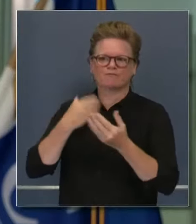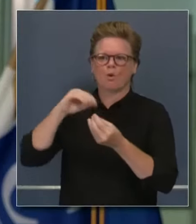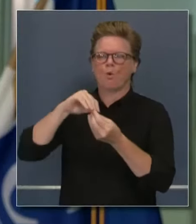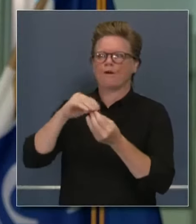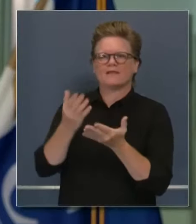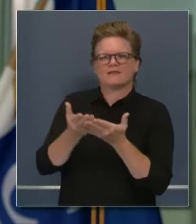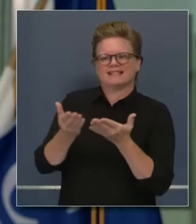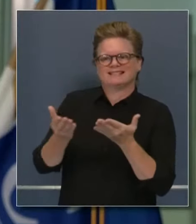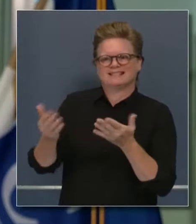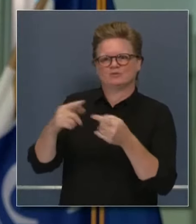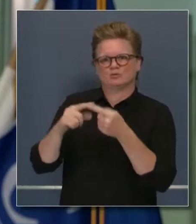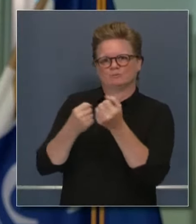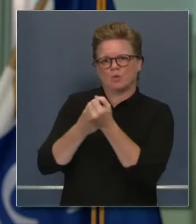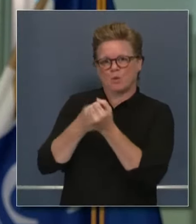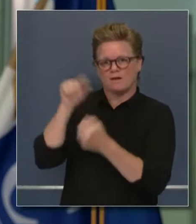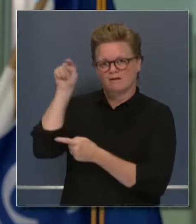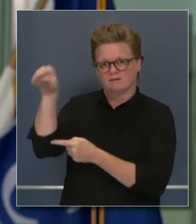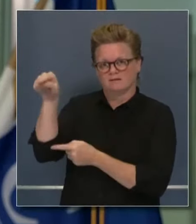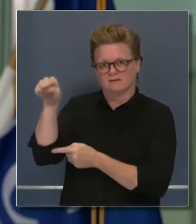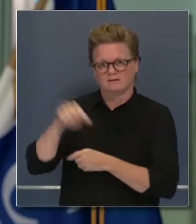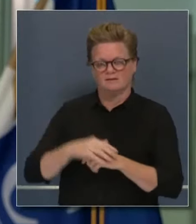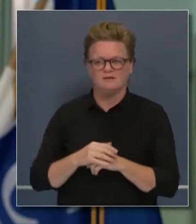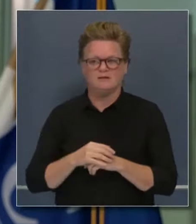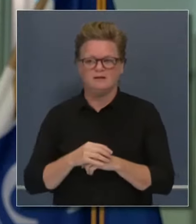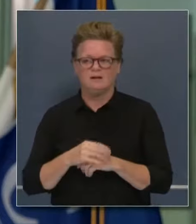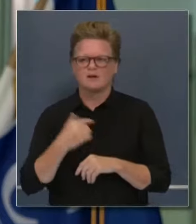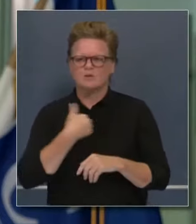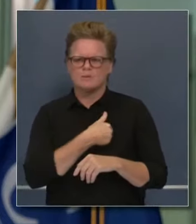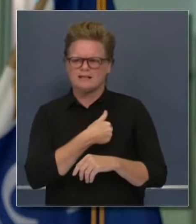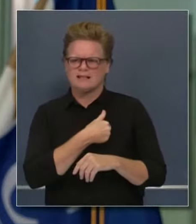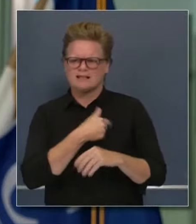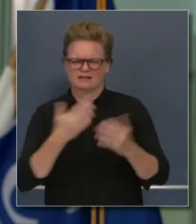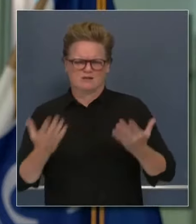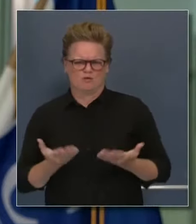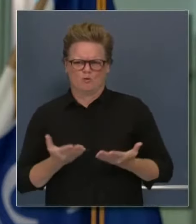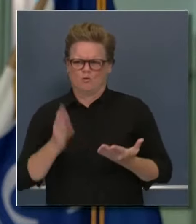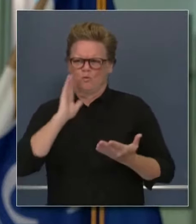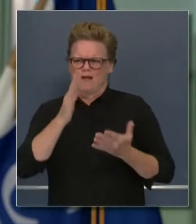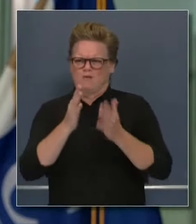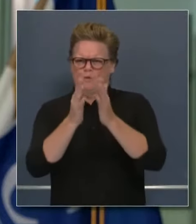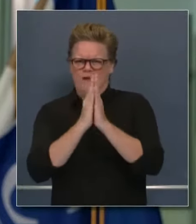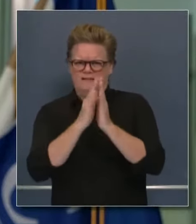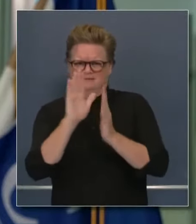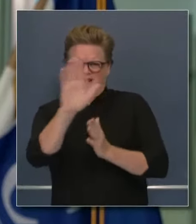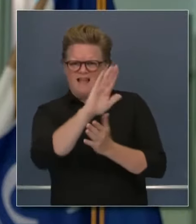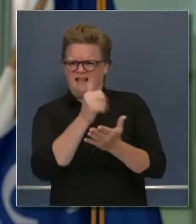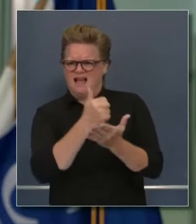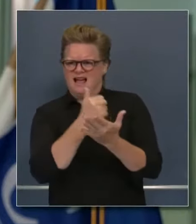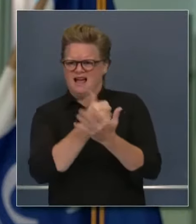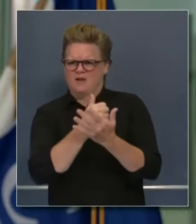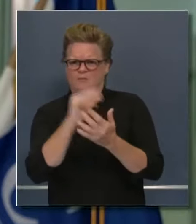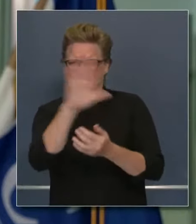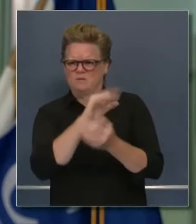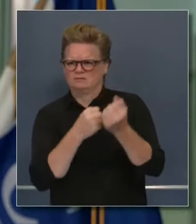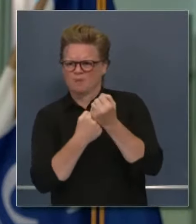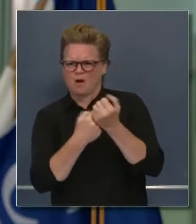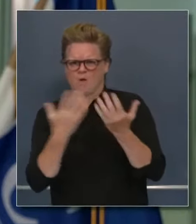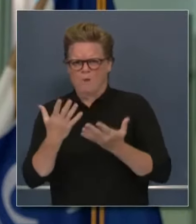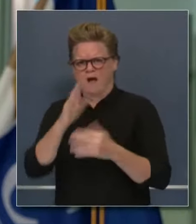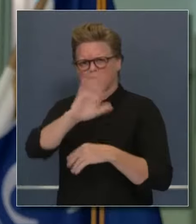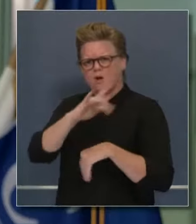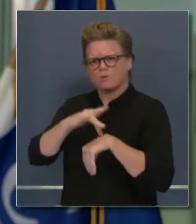aid requests out, and they are forthcoming because those assets are being made available from other